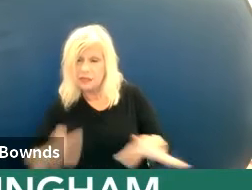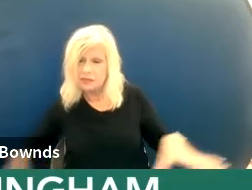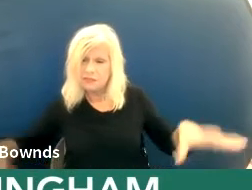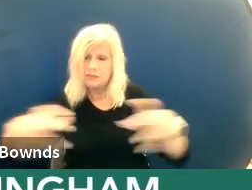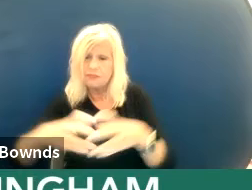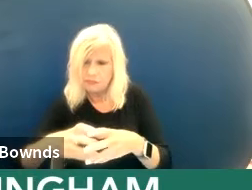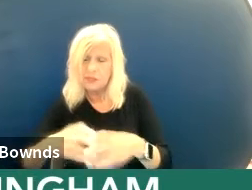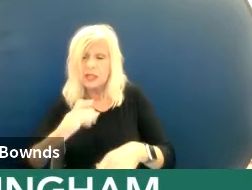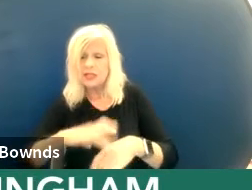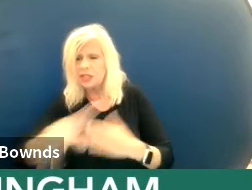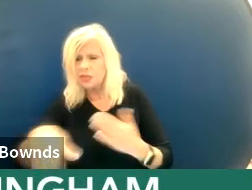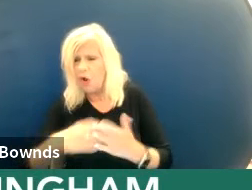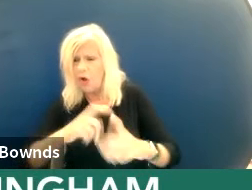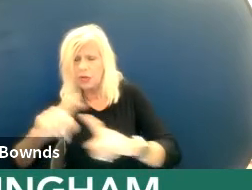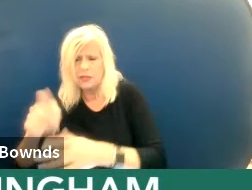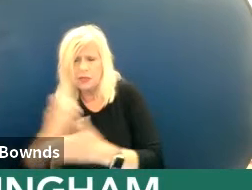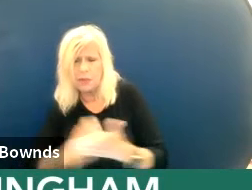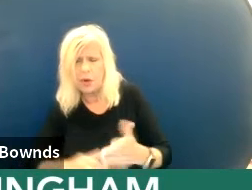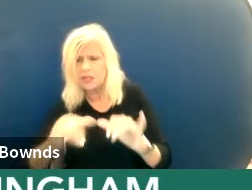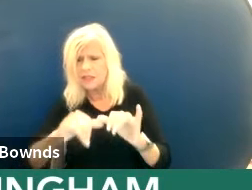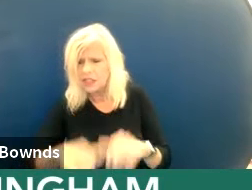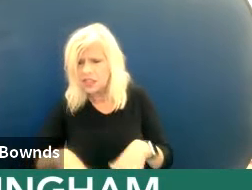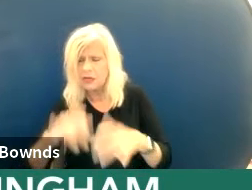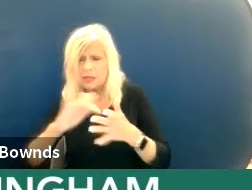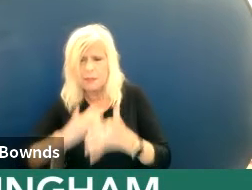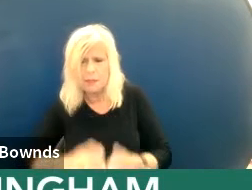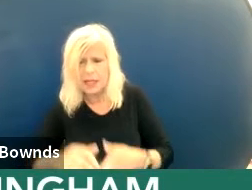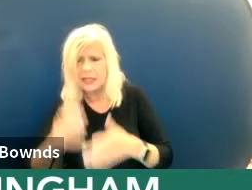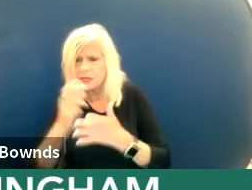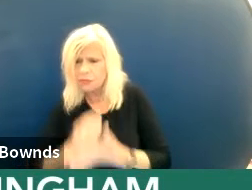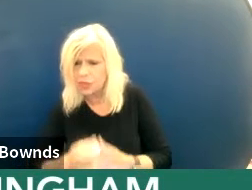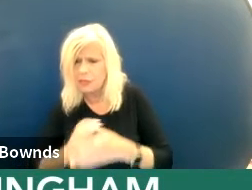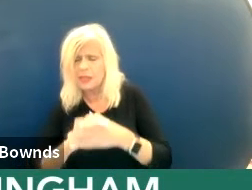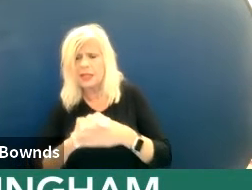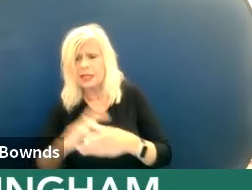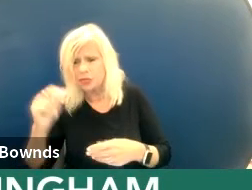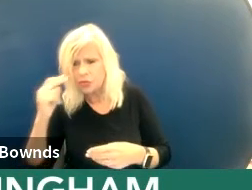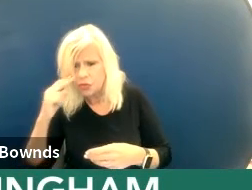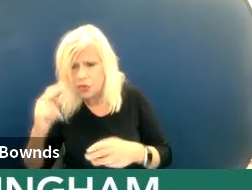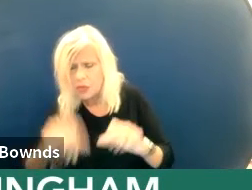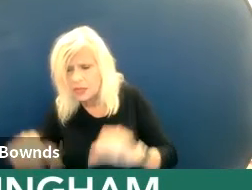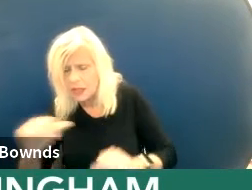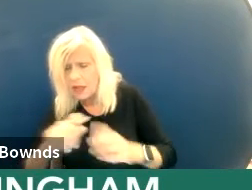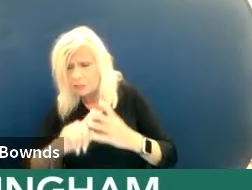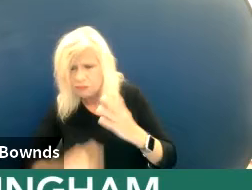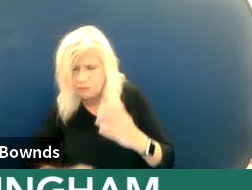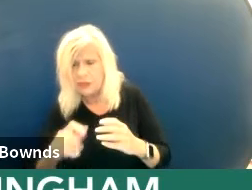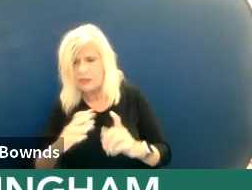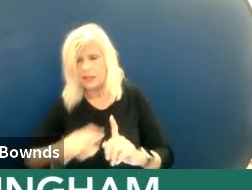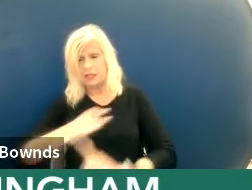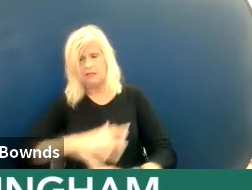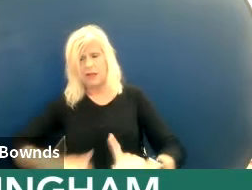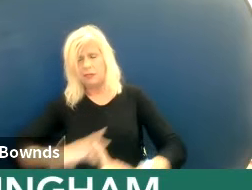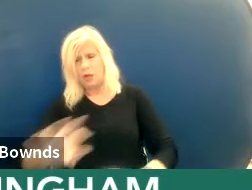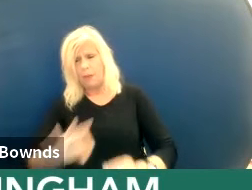touch all these different aspects of engineering and medicine, rehabilitation, neurosciences, this environment is ideal